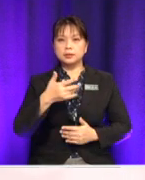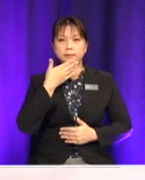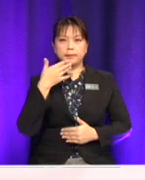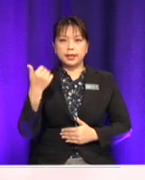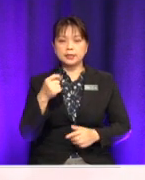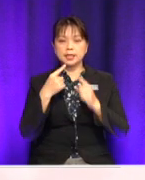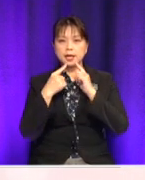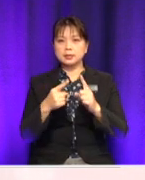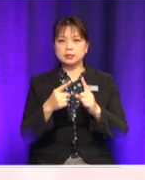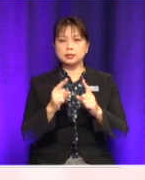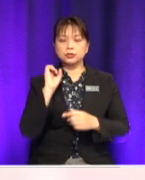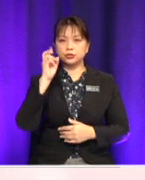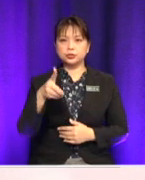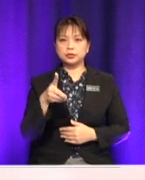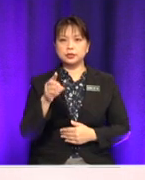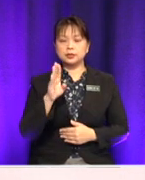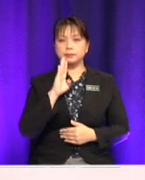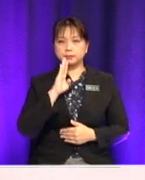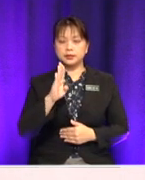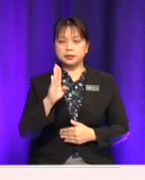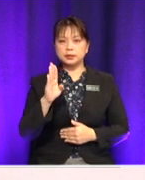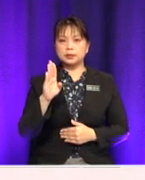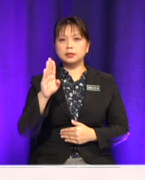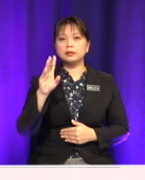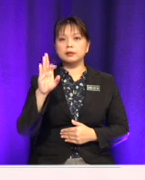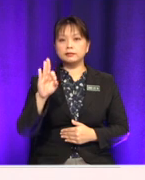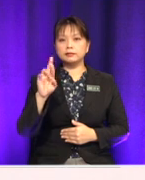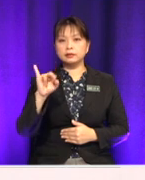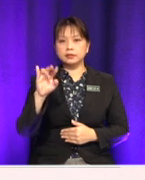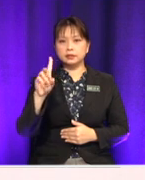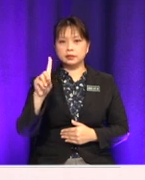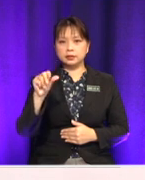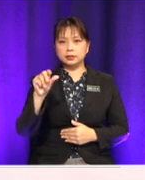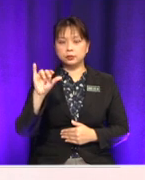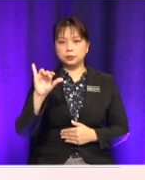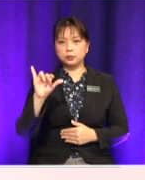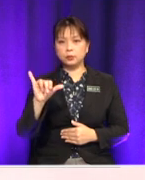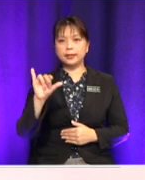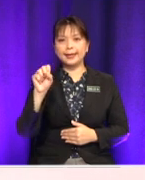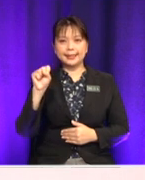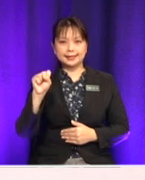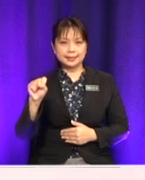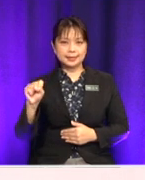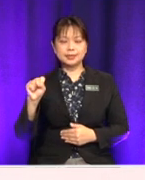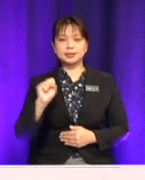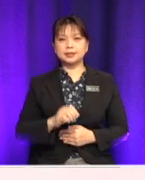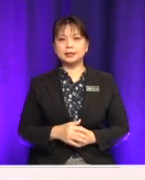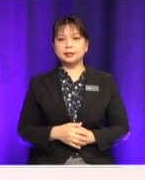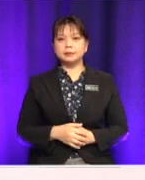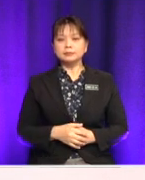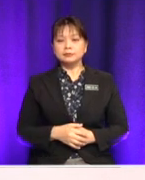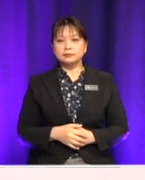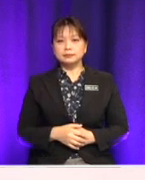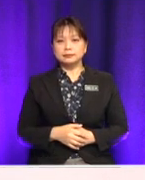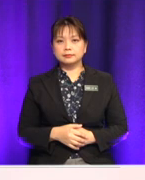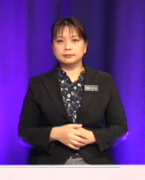be F-R-I-D-A-Y-S. Got it, Faizal? Yes. Good. Right. So listen carefully next time.